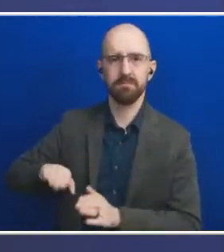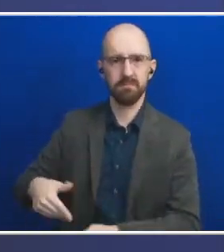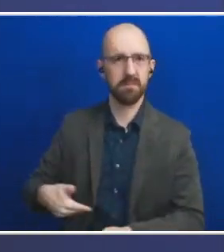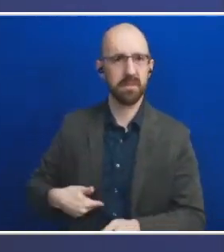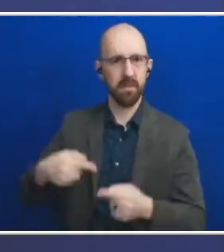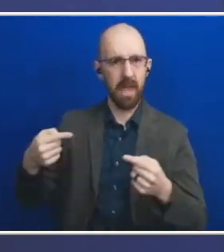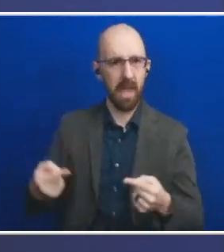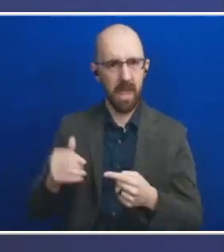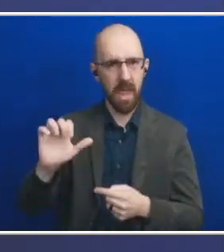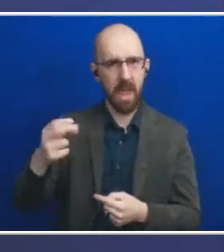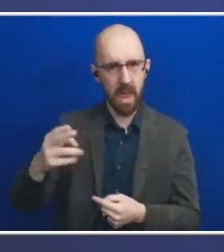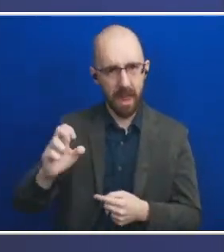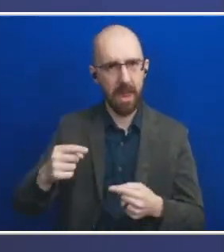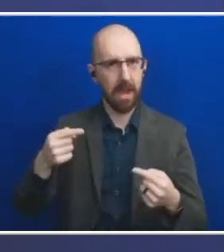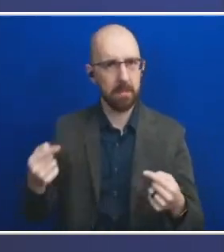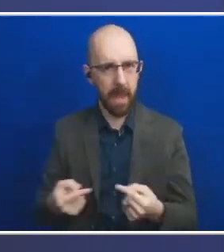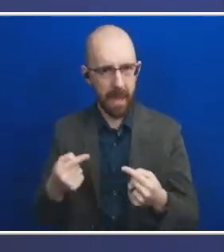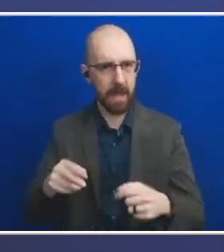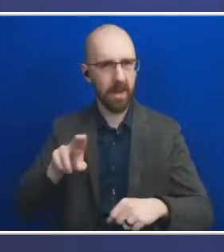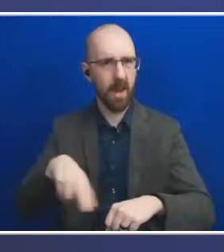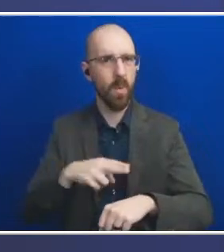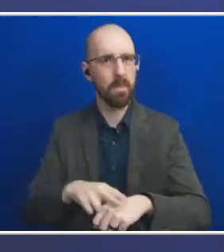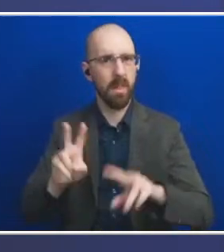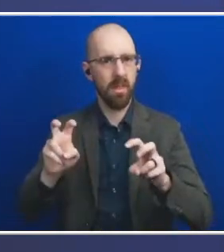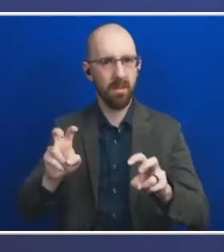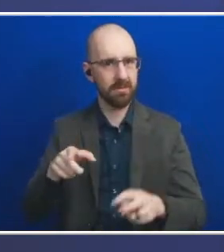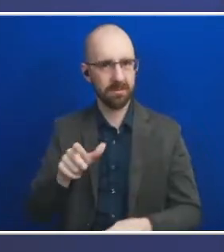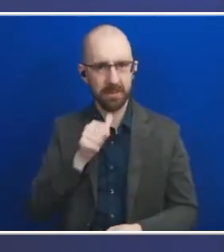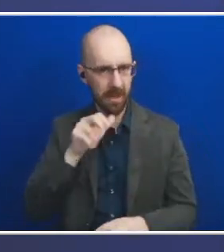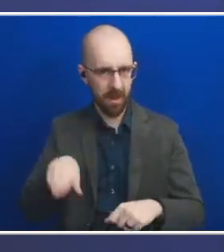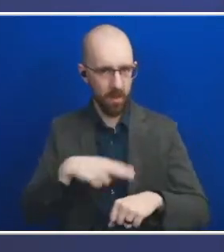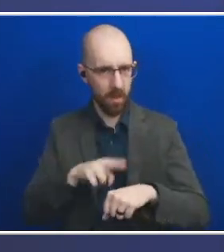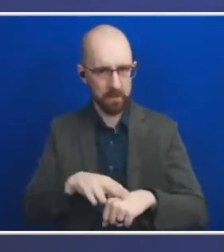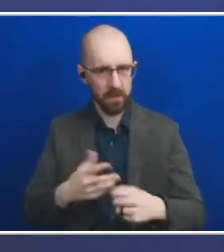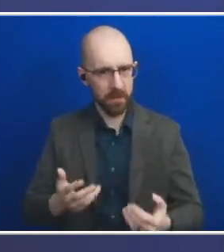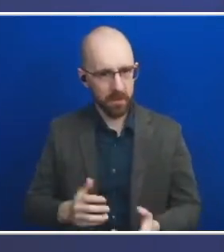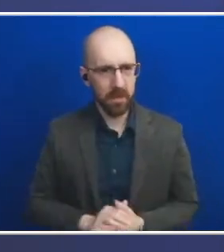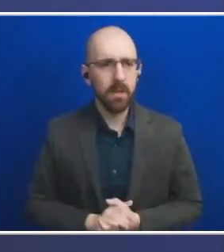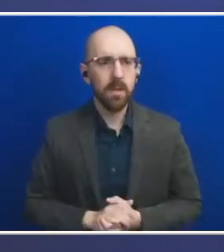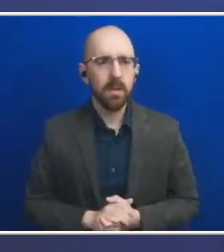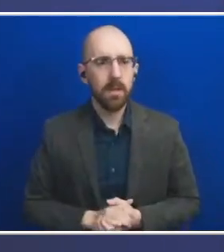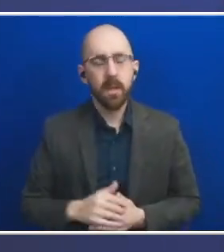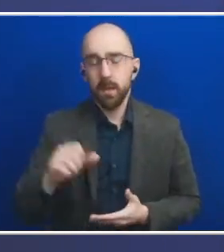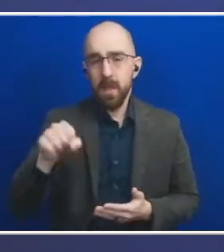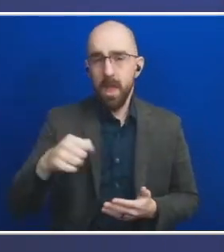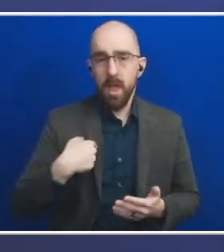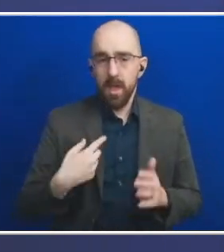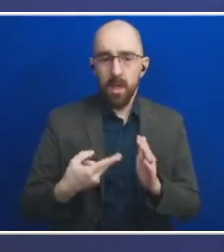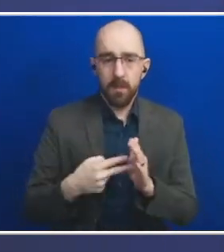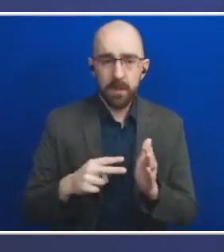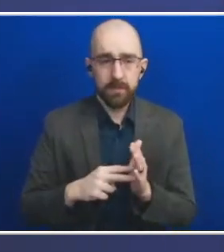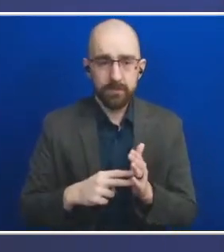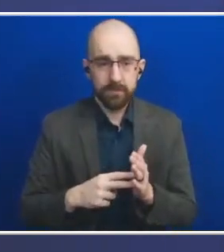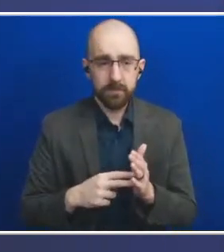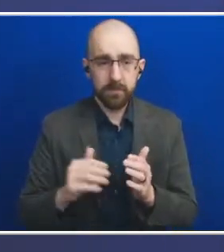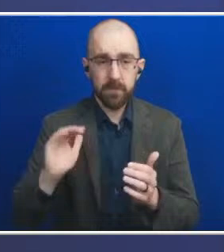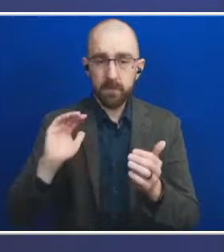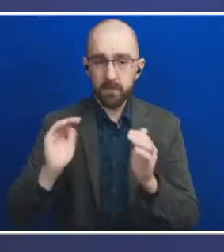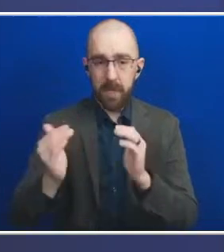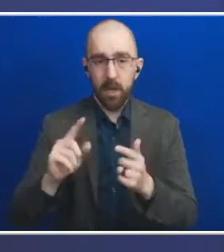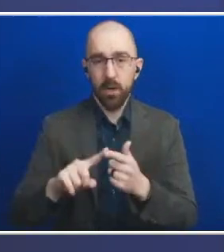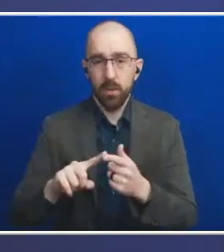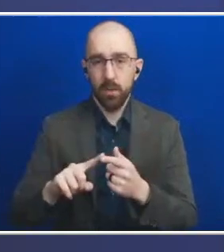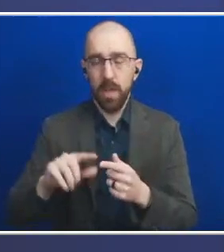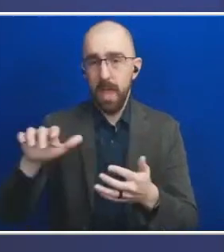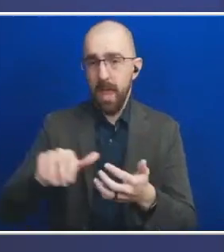normal. And it's not normal. But yeah, I mean, compared to the average person,